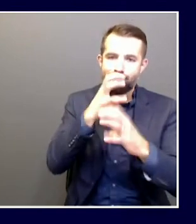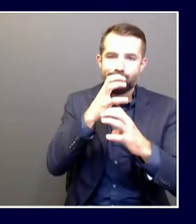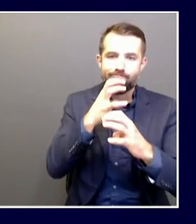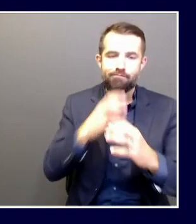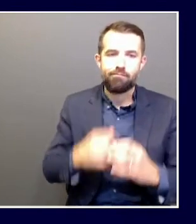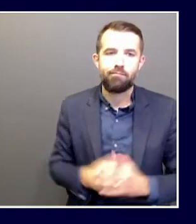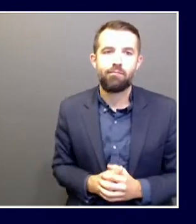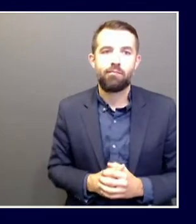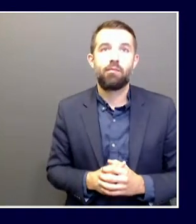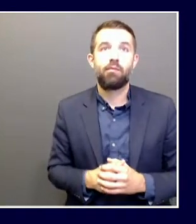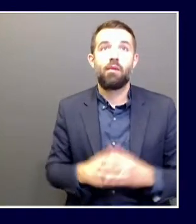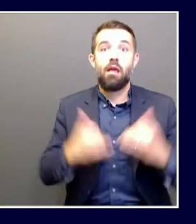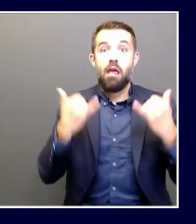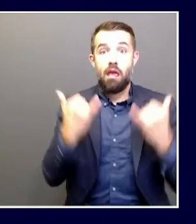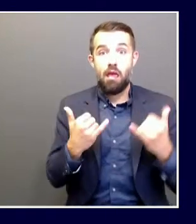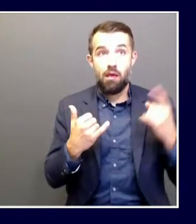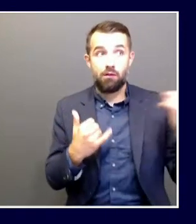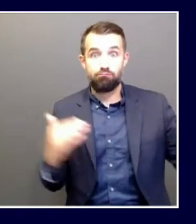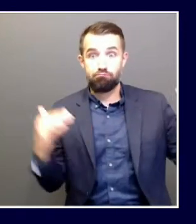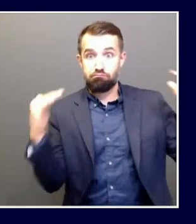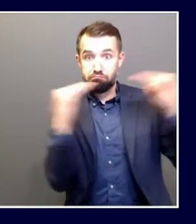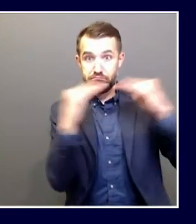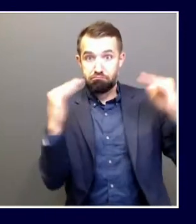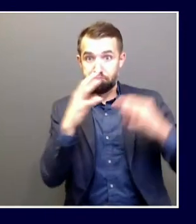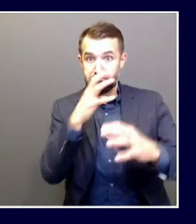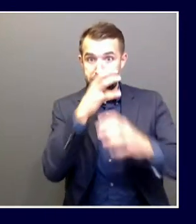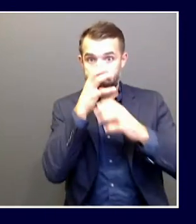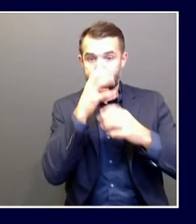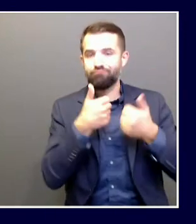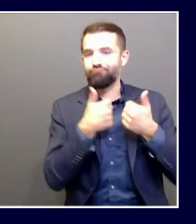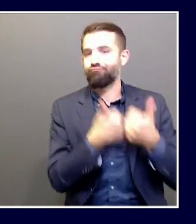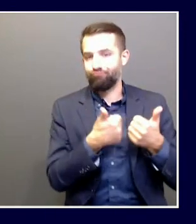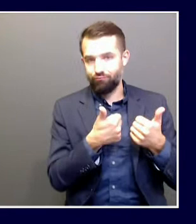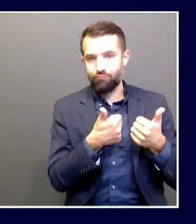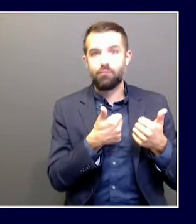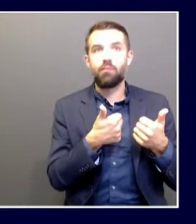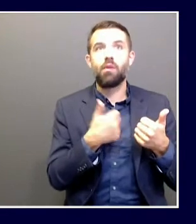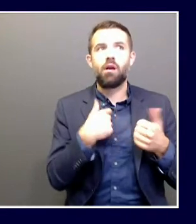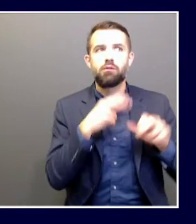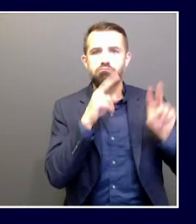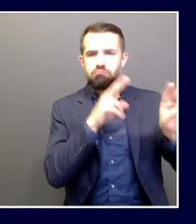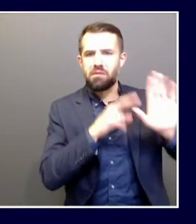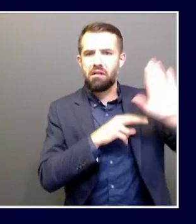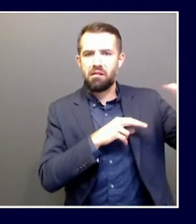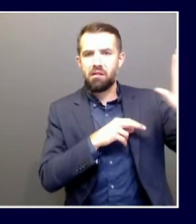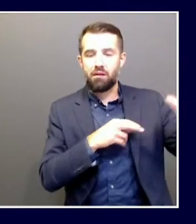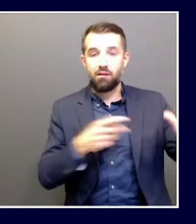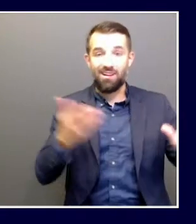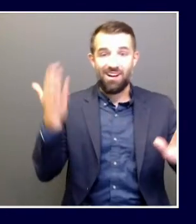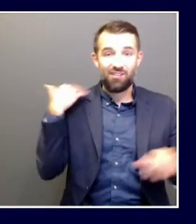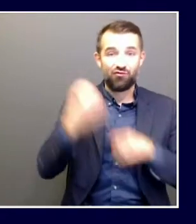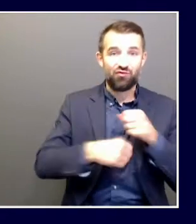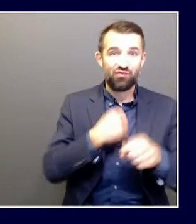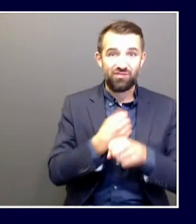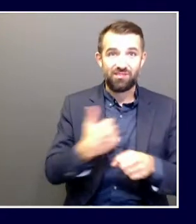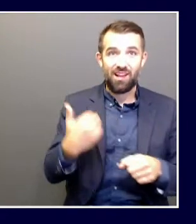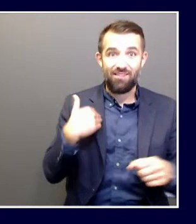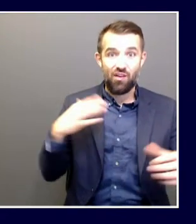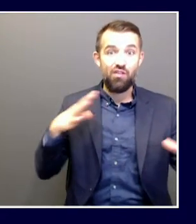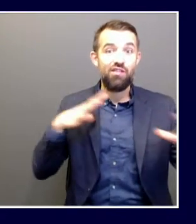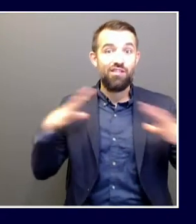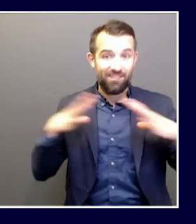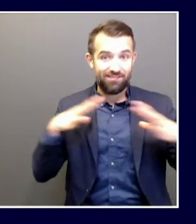out the US CDC guidance. I believe they had some Halloween guidance last year. We can double check to make sure they have some coming up for this year,